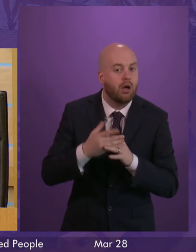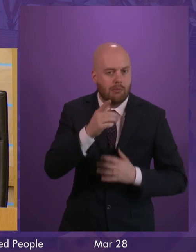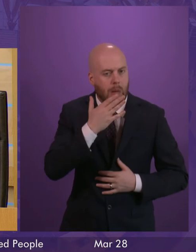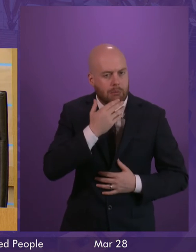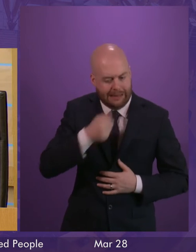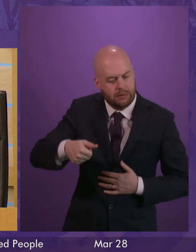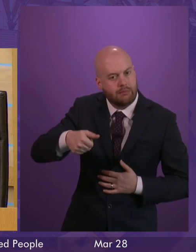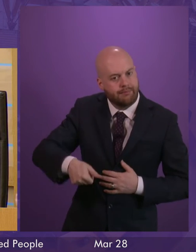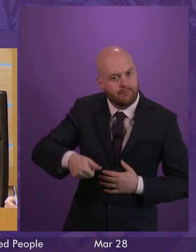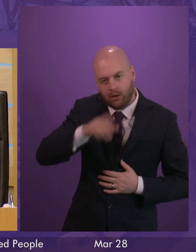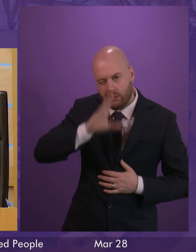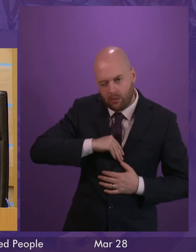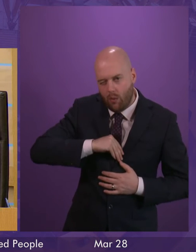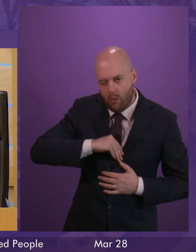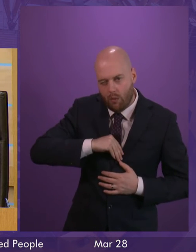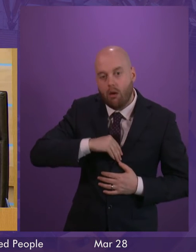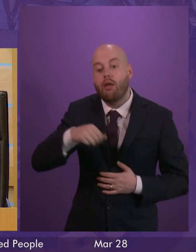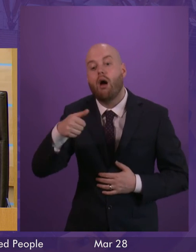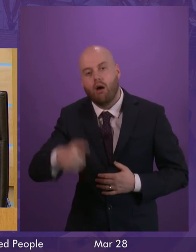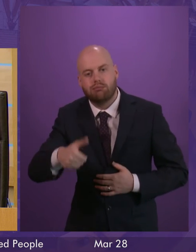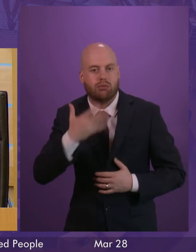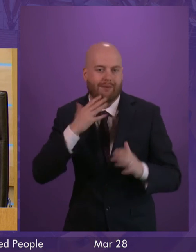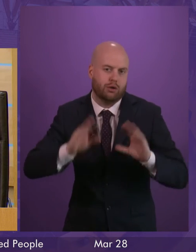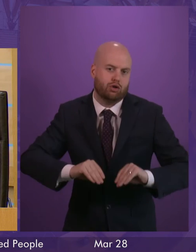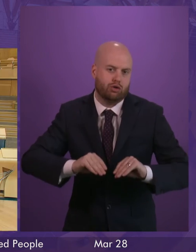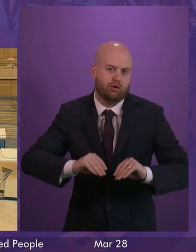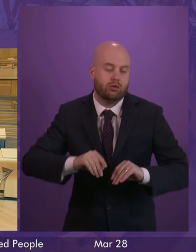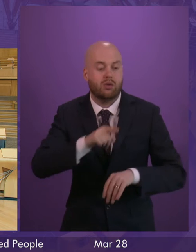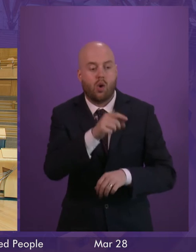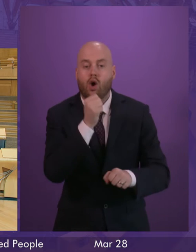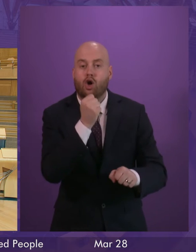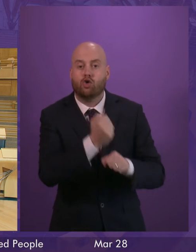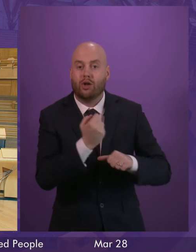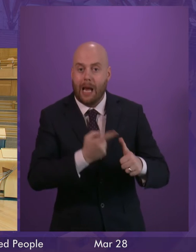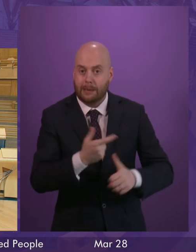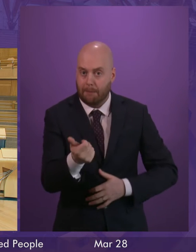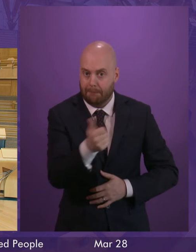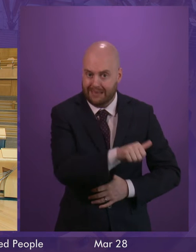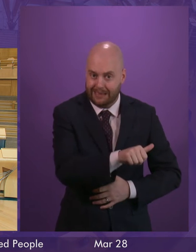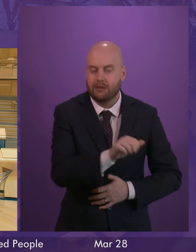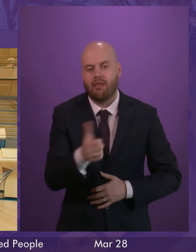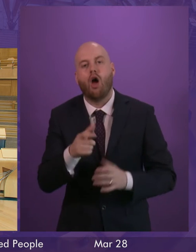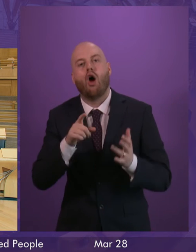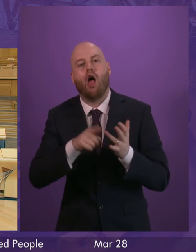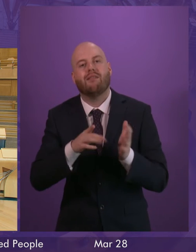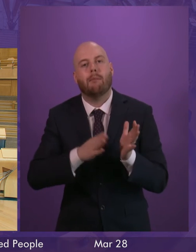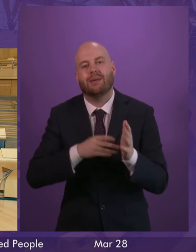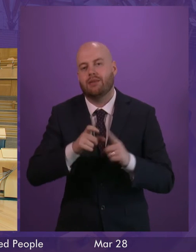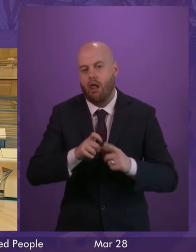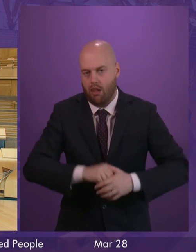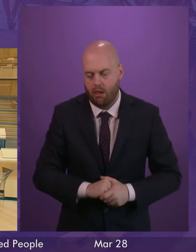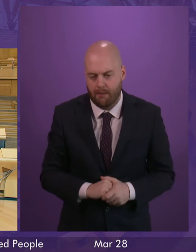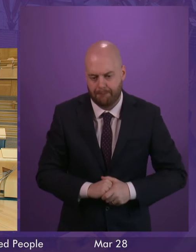So you must remember to press it again. call George Adam to be followed by Oliver Mundell. Mr. Adam. Thank you, presiding